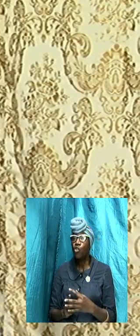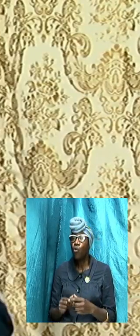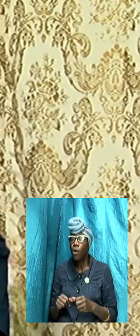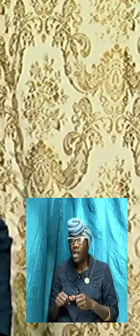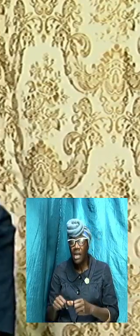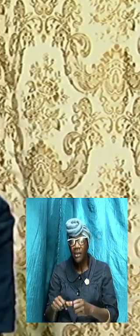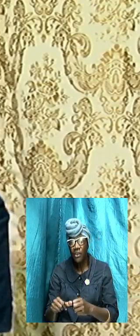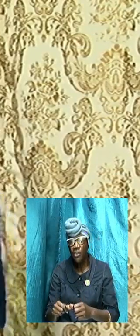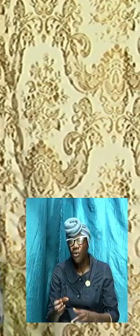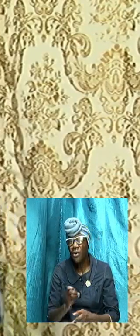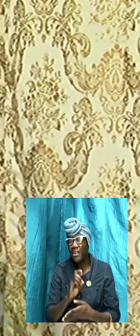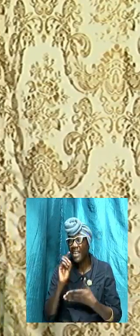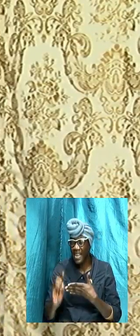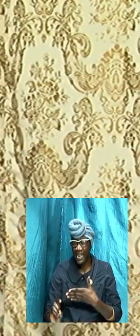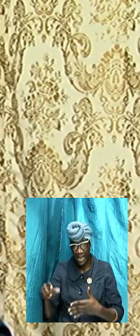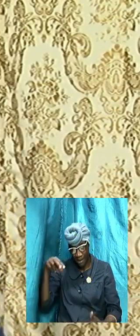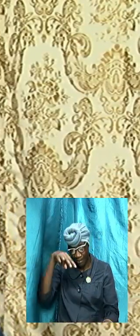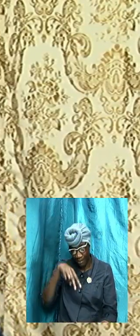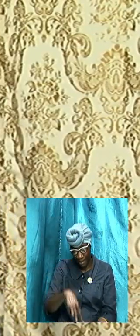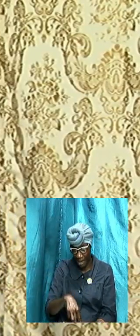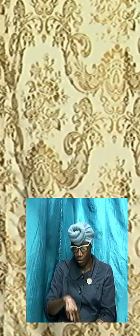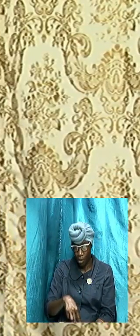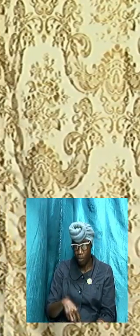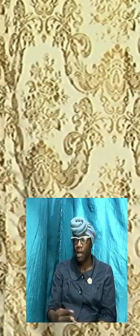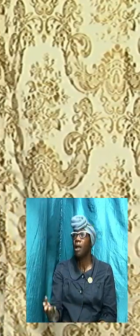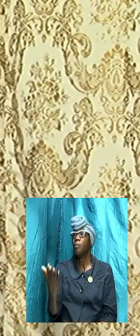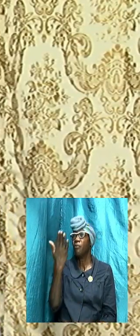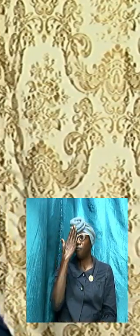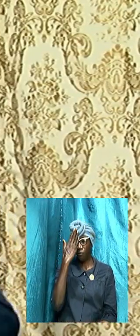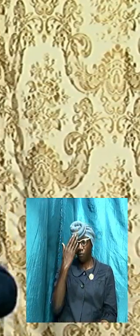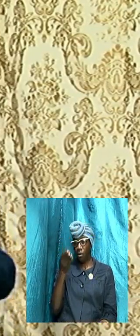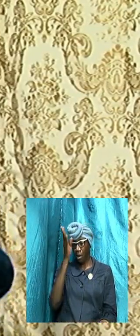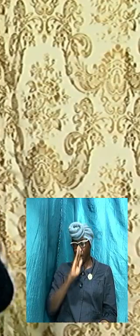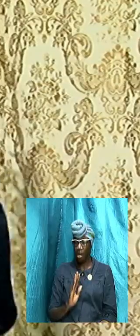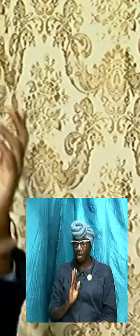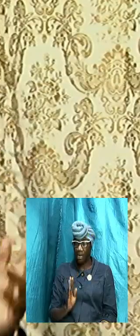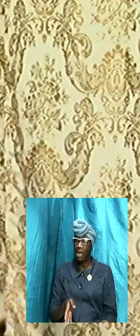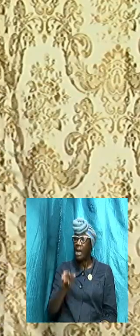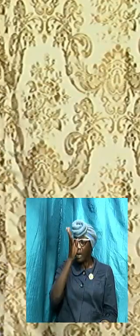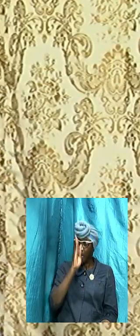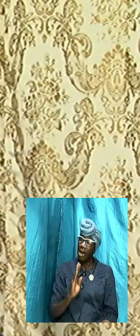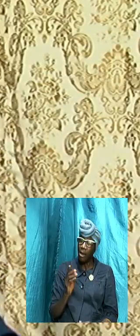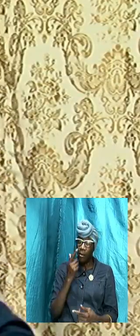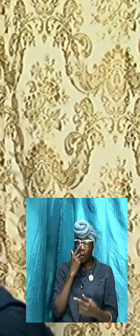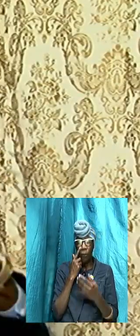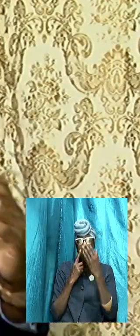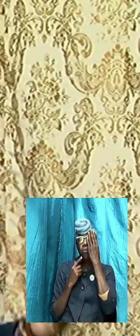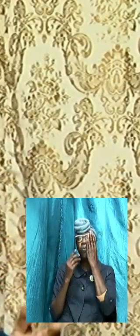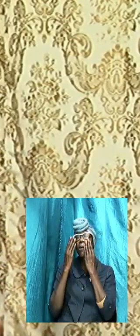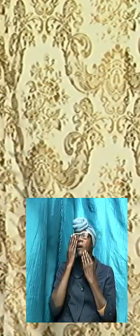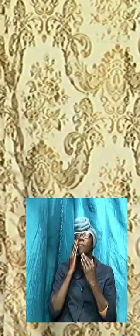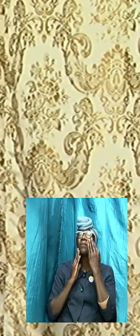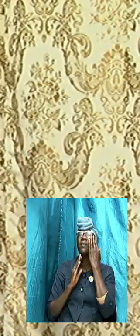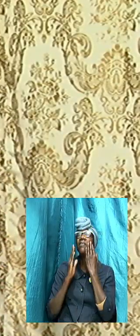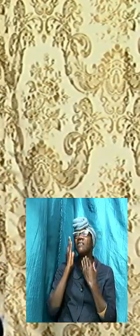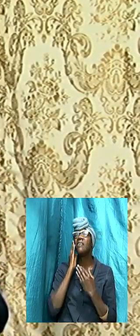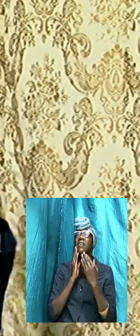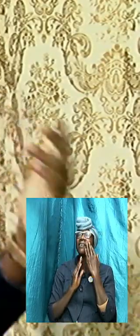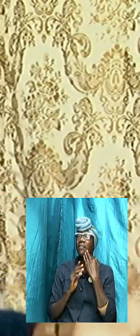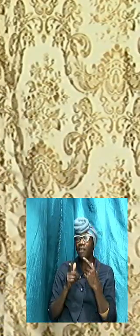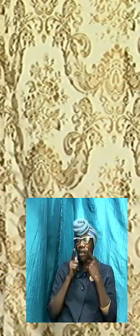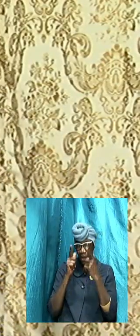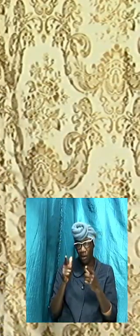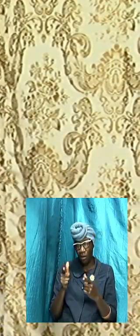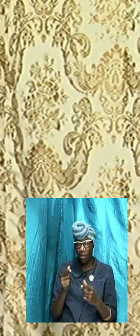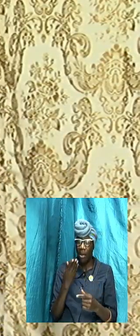amen, and you stand upon that podium. Trust me, a lot of us, no wonder the Bible says, God, we have wiped some tears. I know in one sense, if you look at it from a